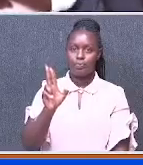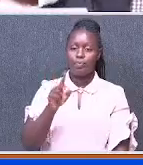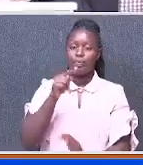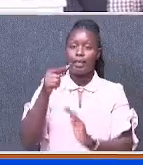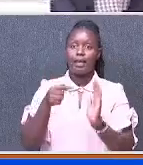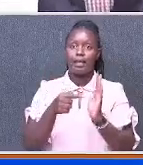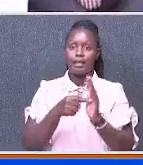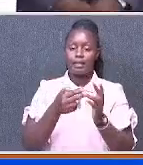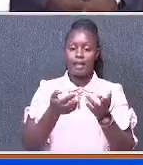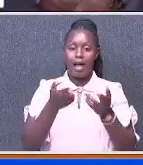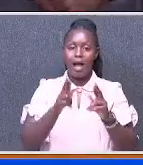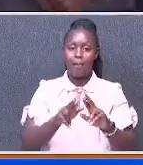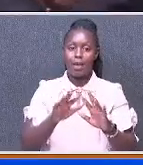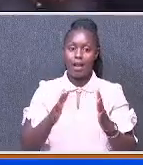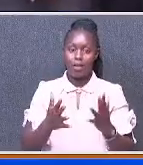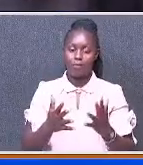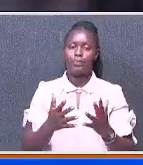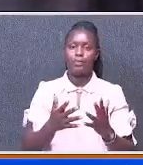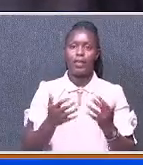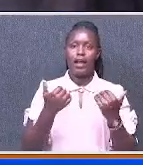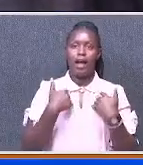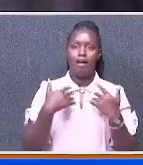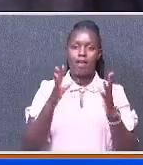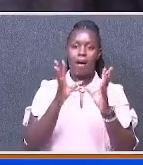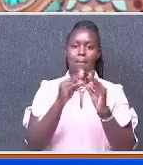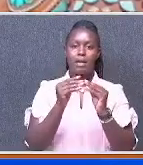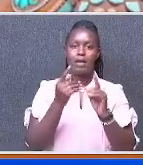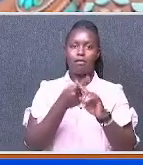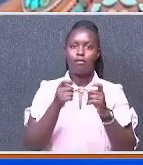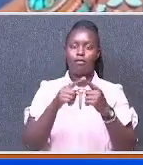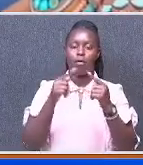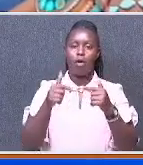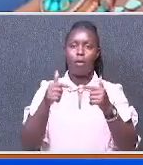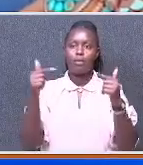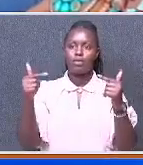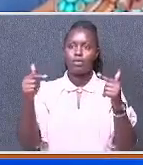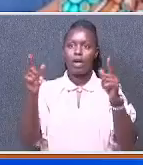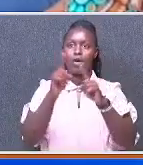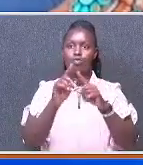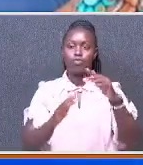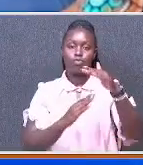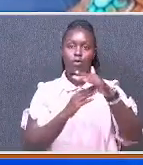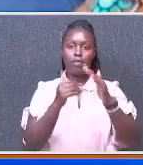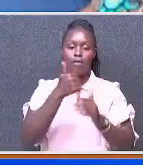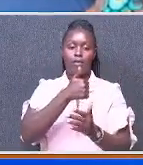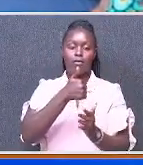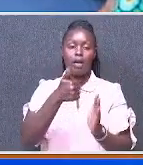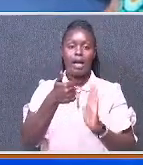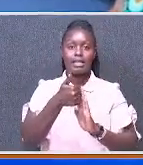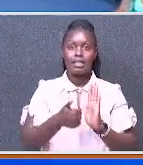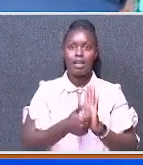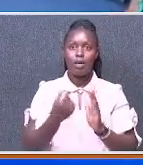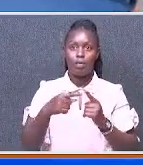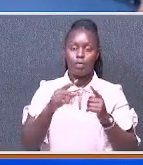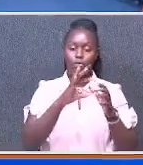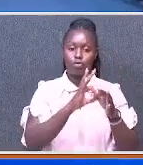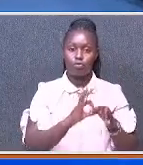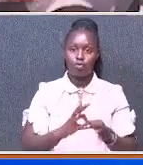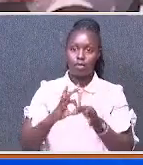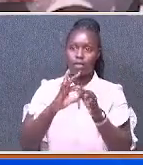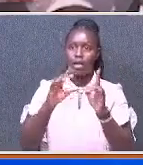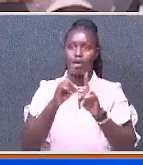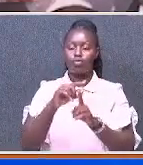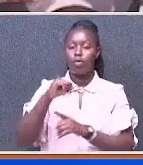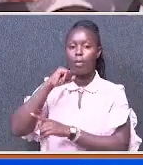This week, Rigathi Gachagua held meeting with leaders from the opposition side, and top of the agenda was unity among political factions in the